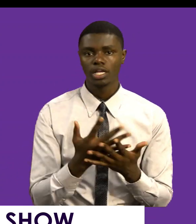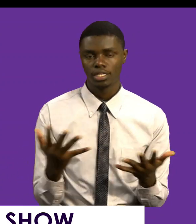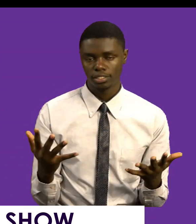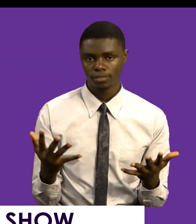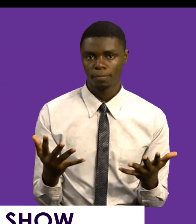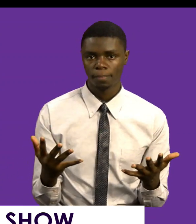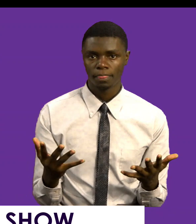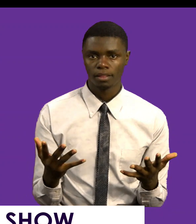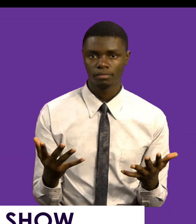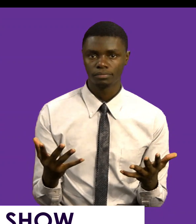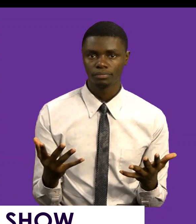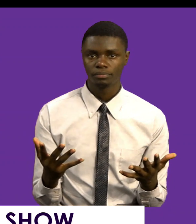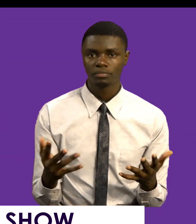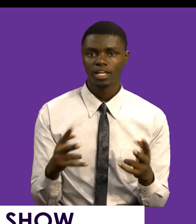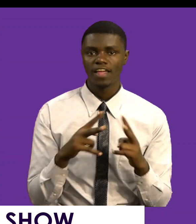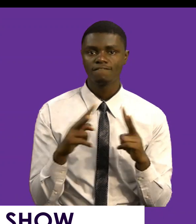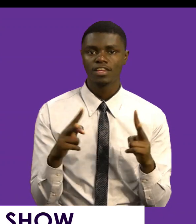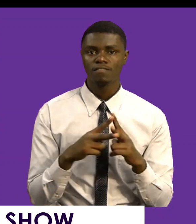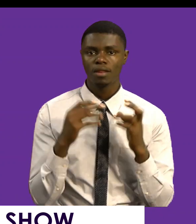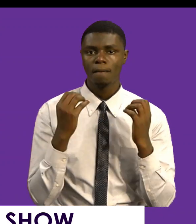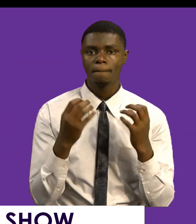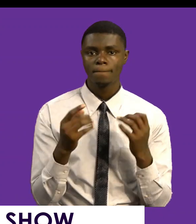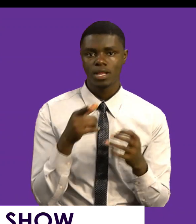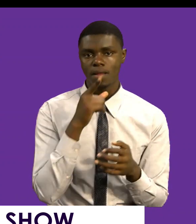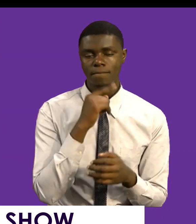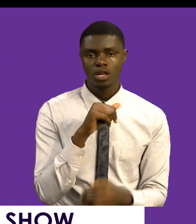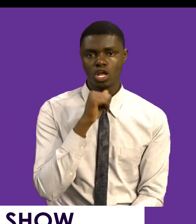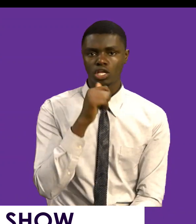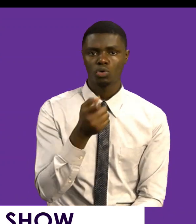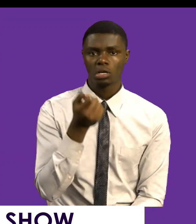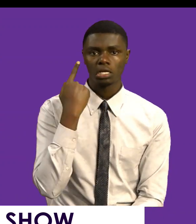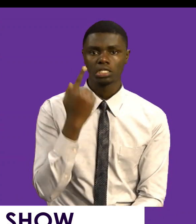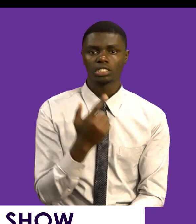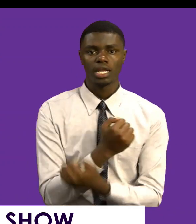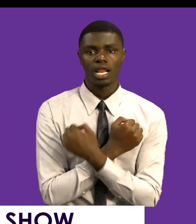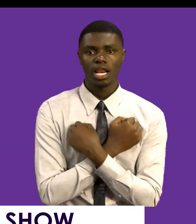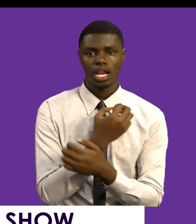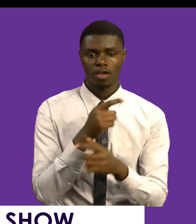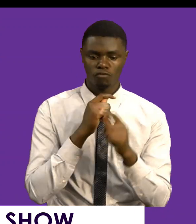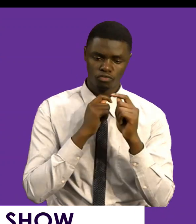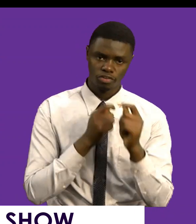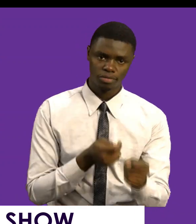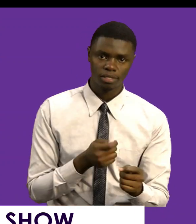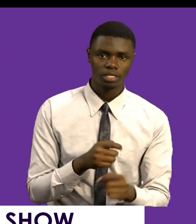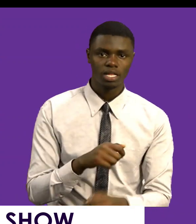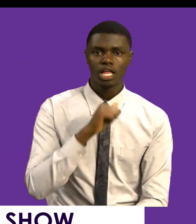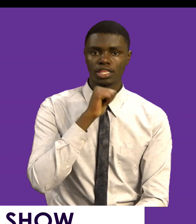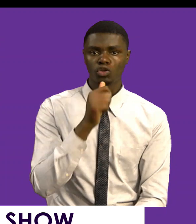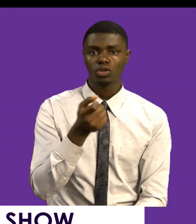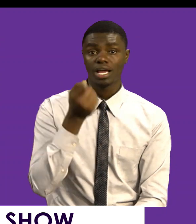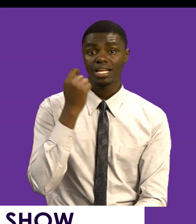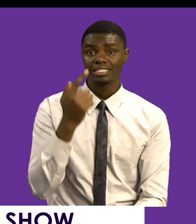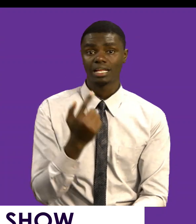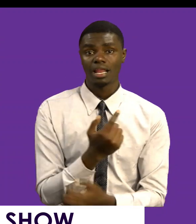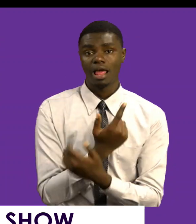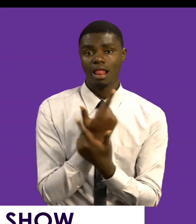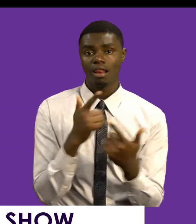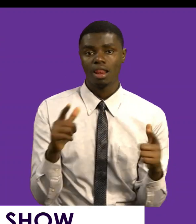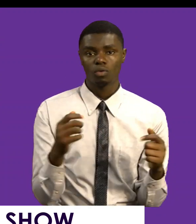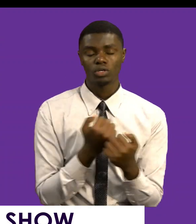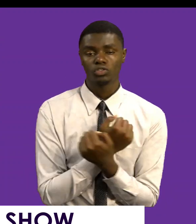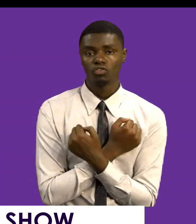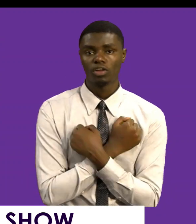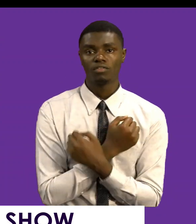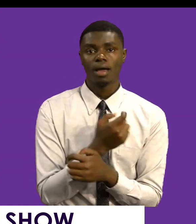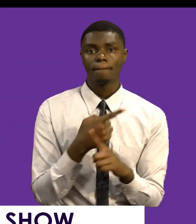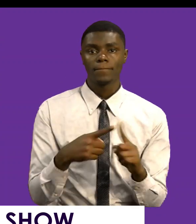Some very many men don't understand the language of respect. Don't understand the language of love. They